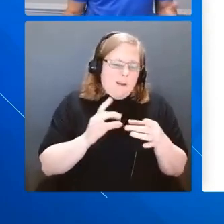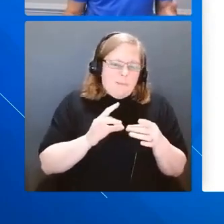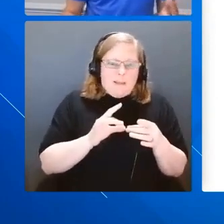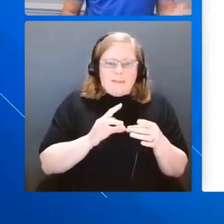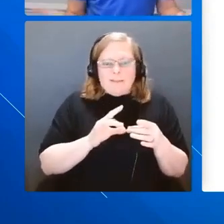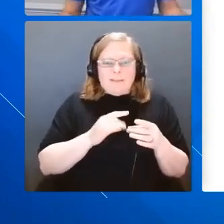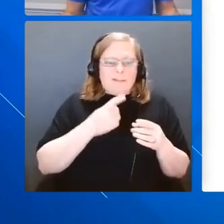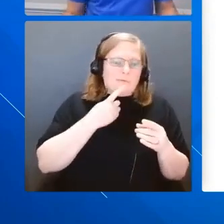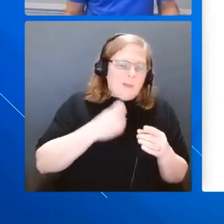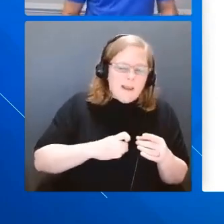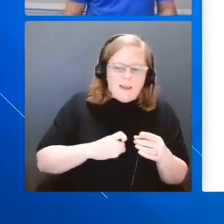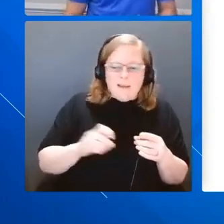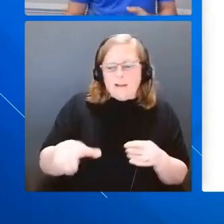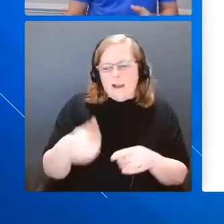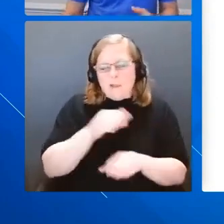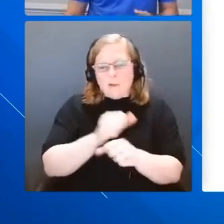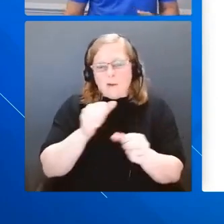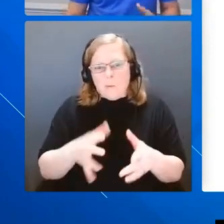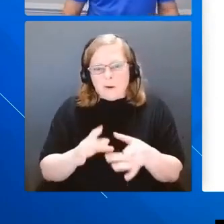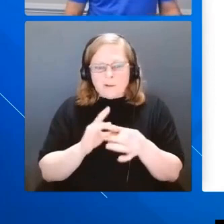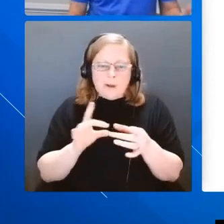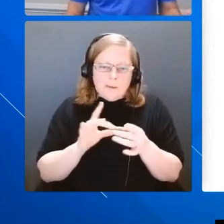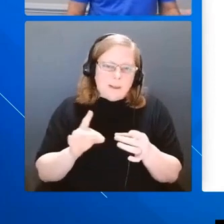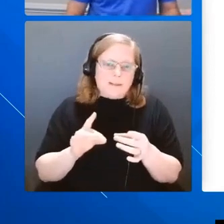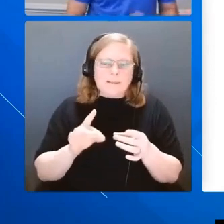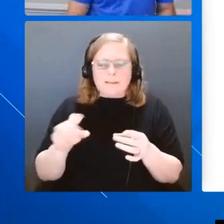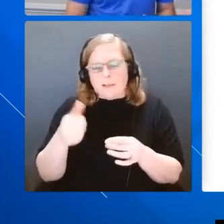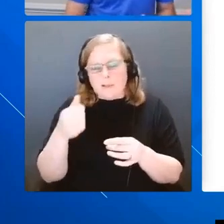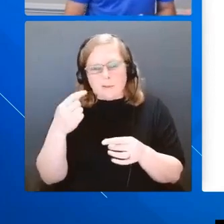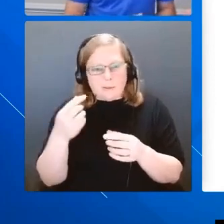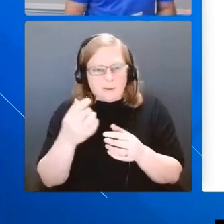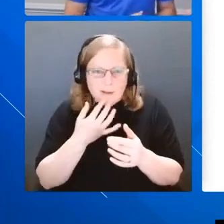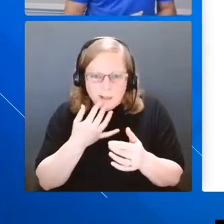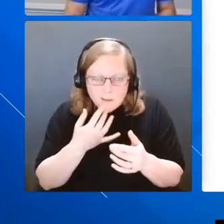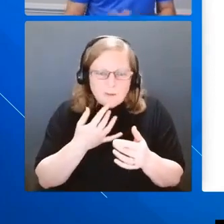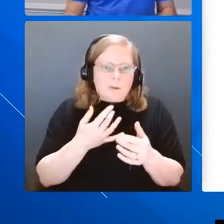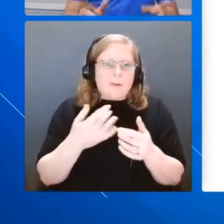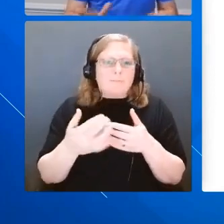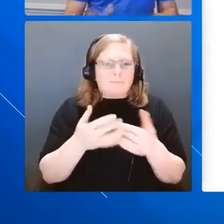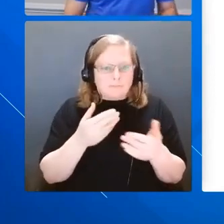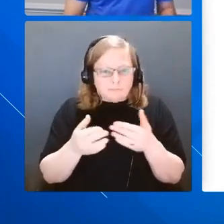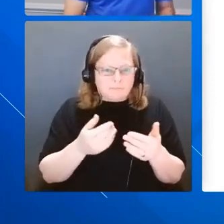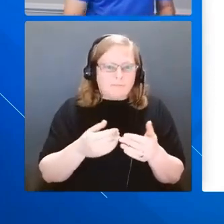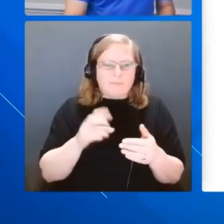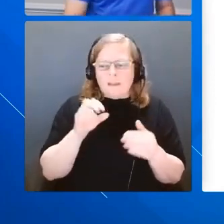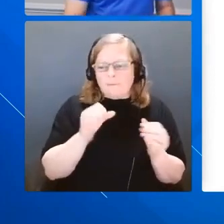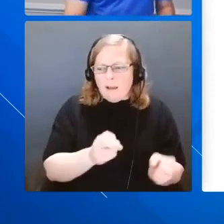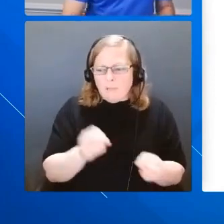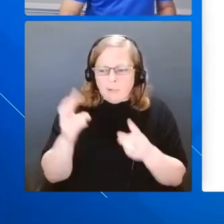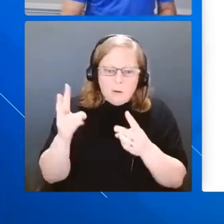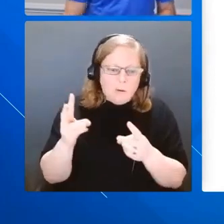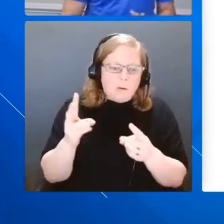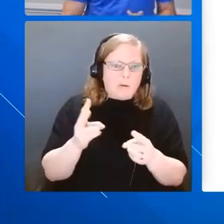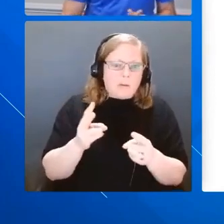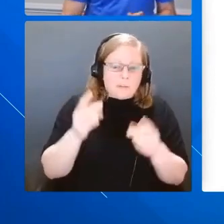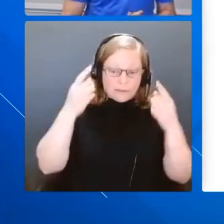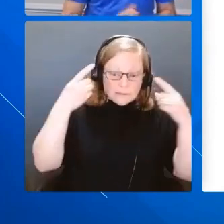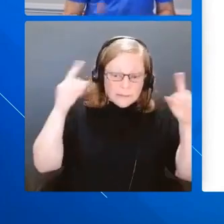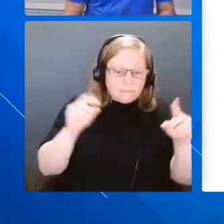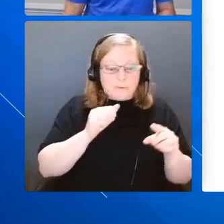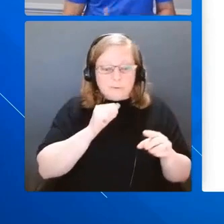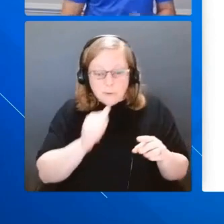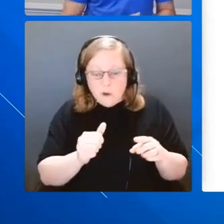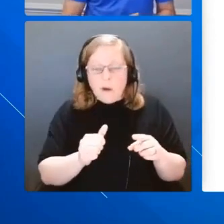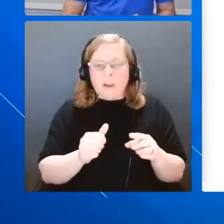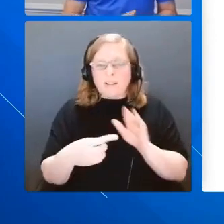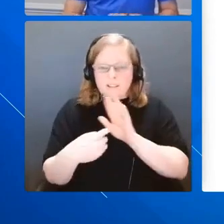be show errors on a page or success message if a file was uploaded properly. Using colors is fine, but not